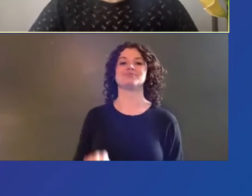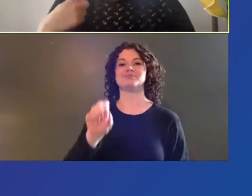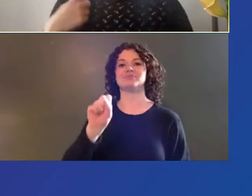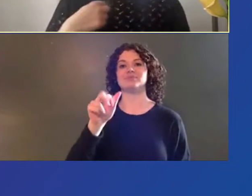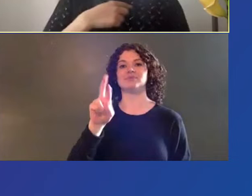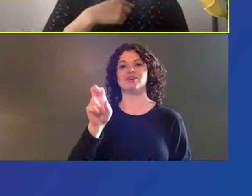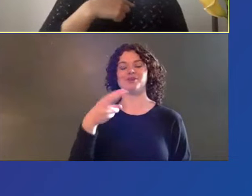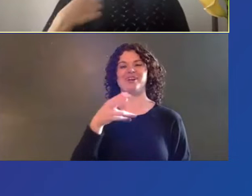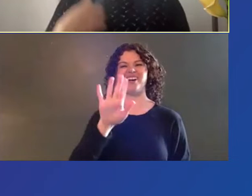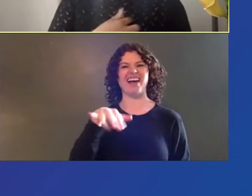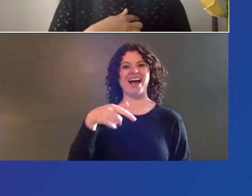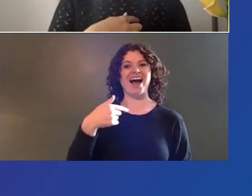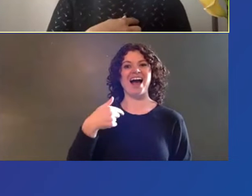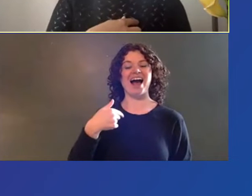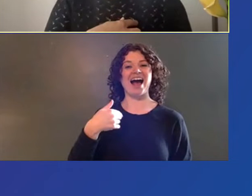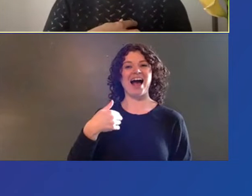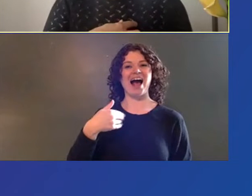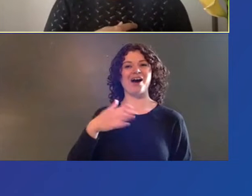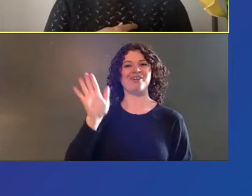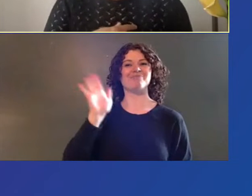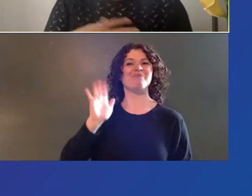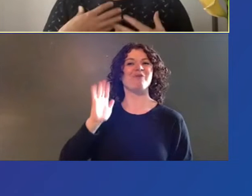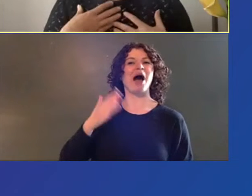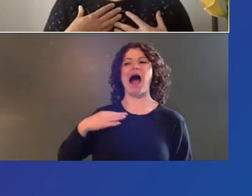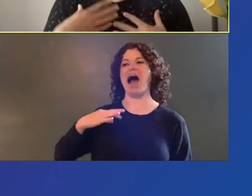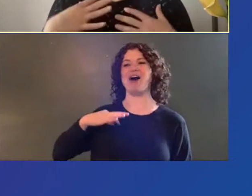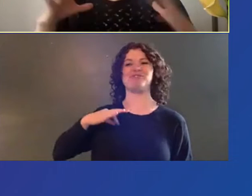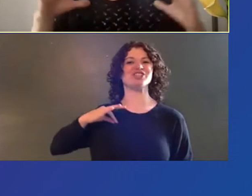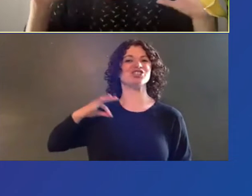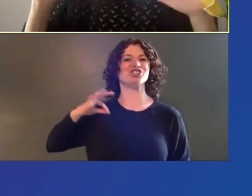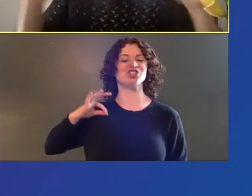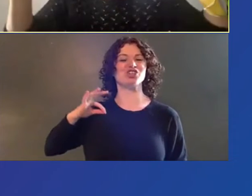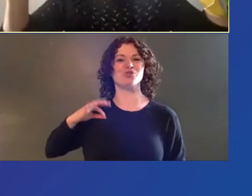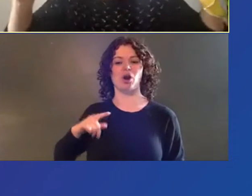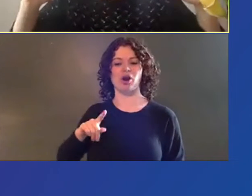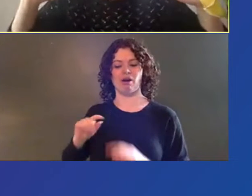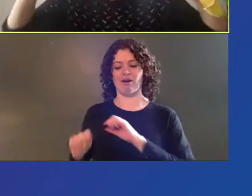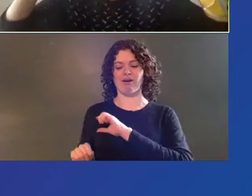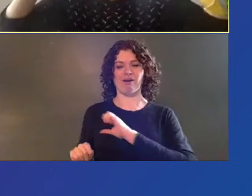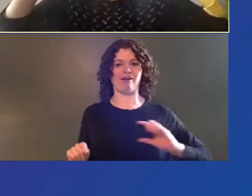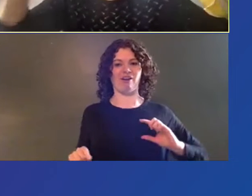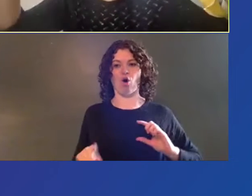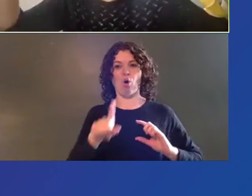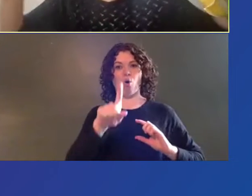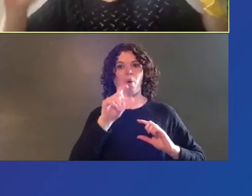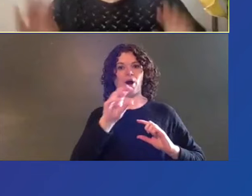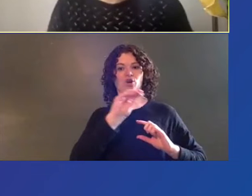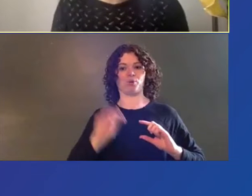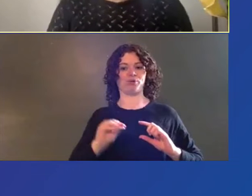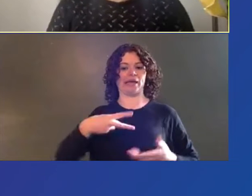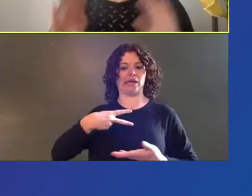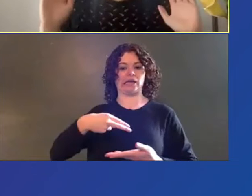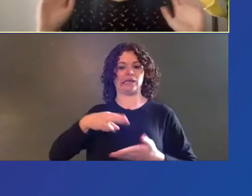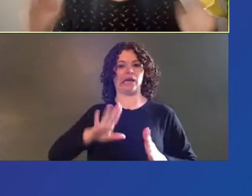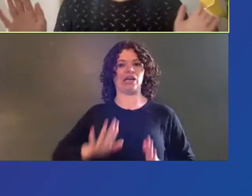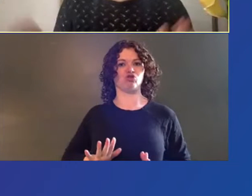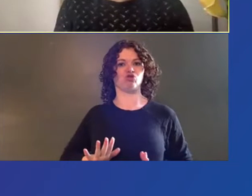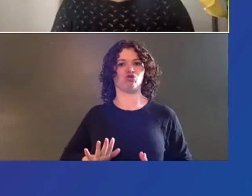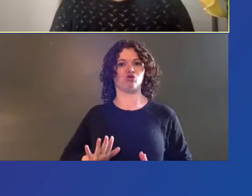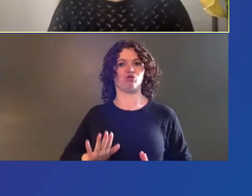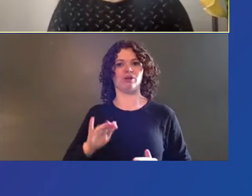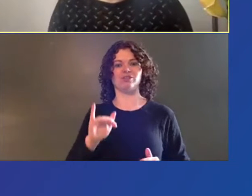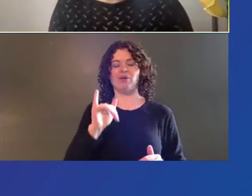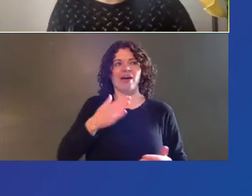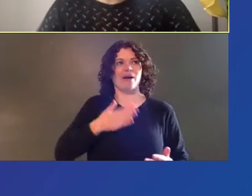middle school that said 100% dancer. And I thought like, this is like, I have to get to that where my life is only